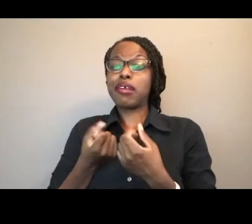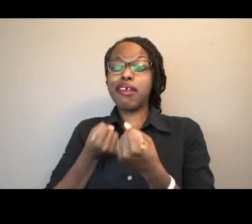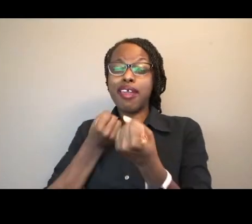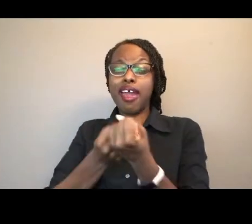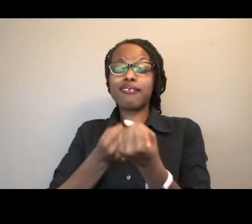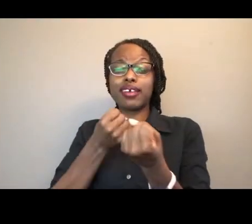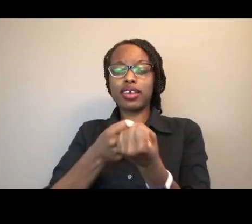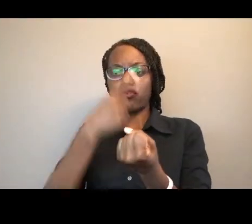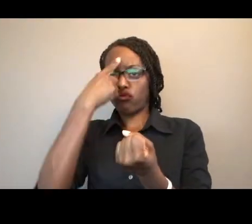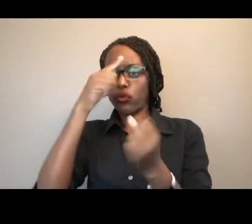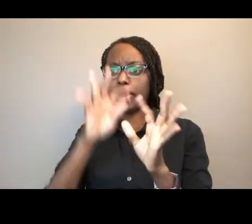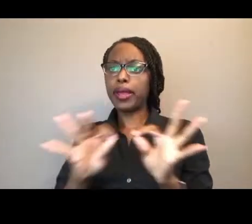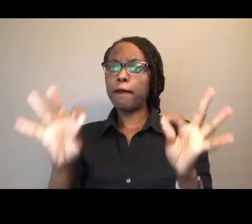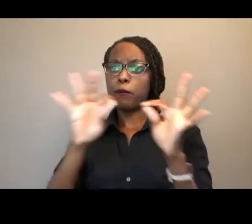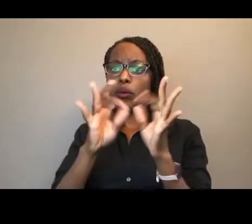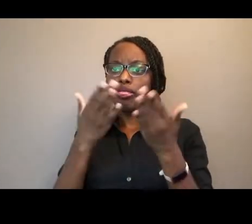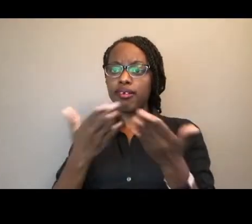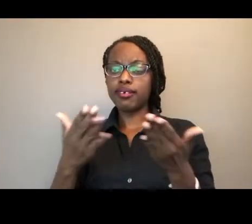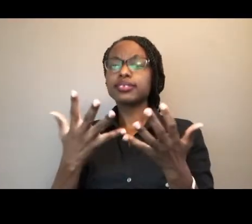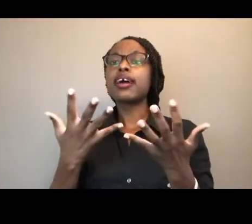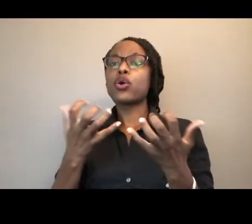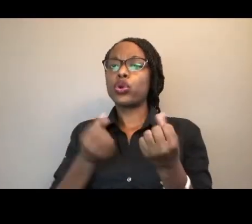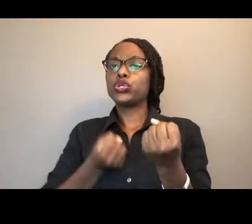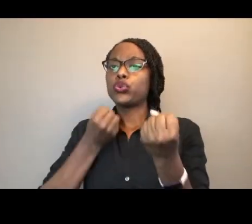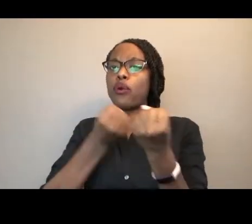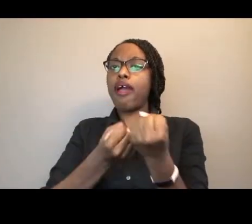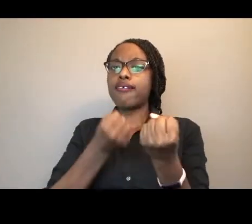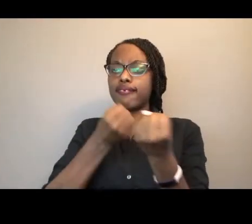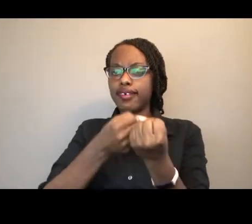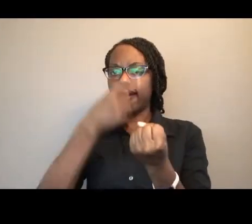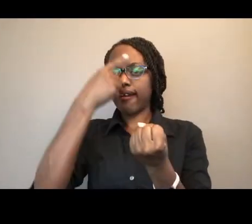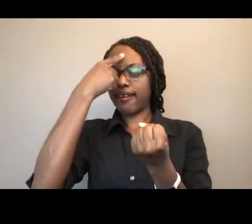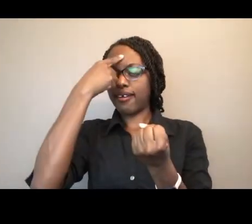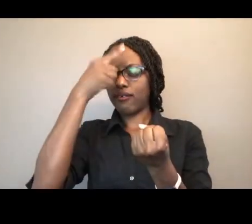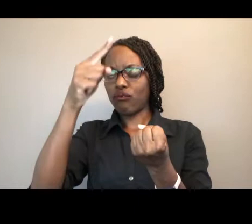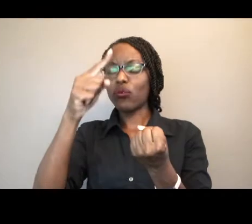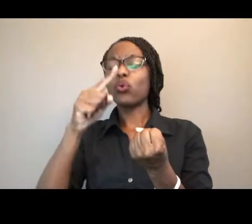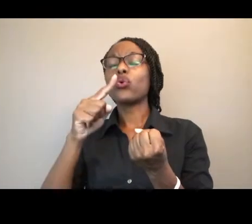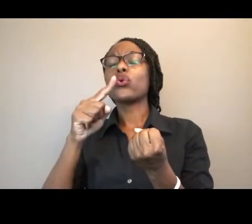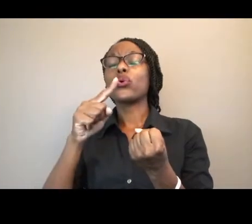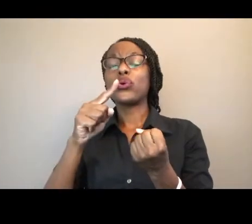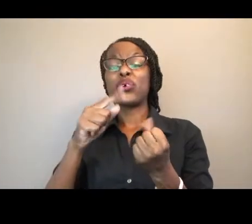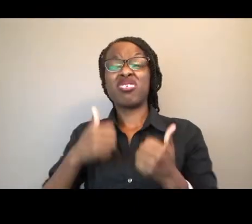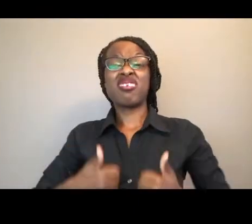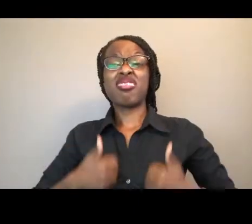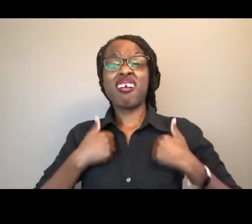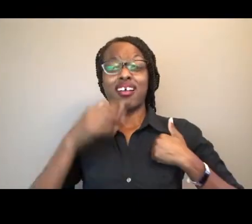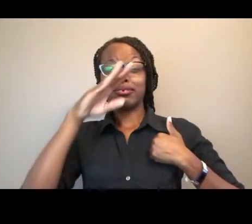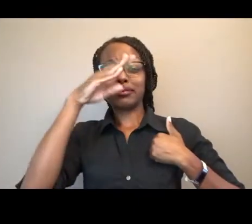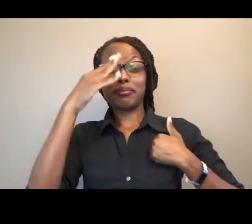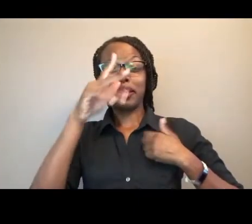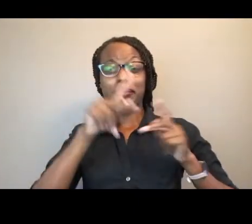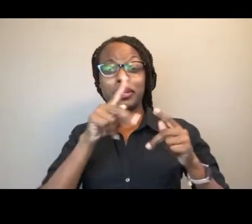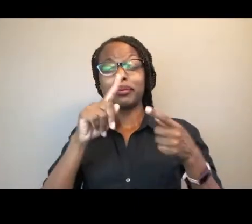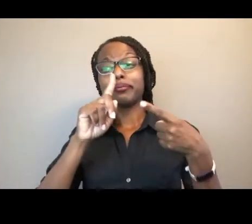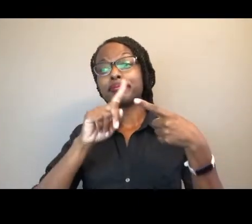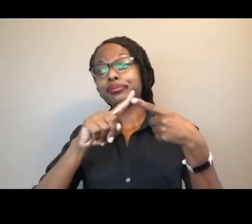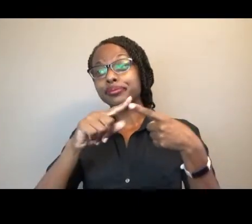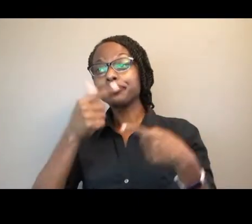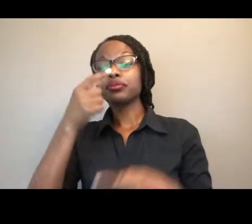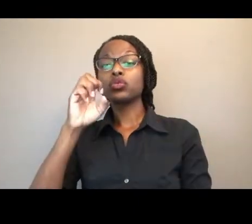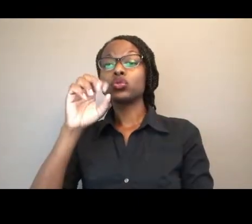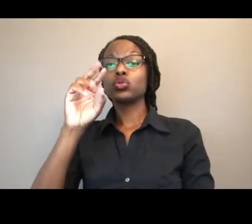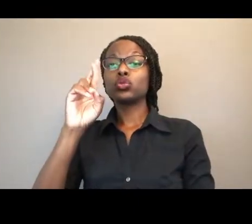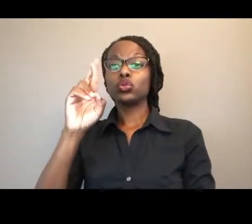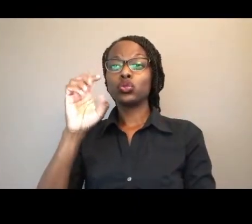the opportunity to advocate for change and let it be known the Black lives of George Floyd, Eric Garner, Mike Brown, Trayvon